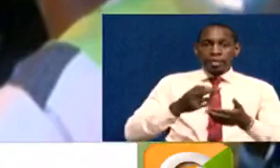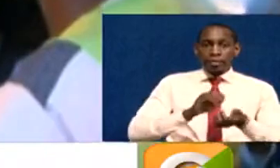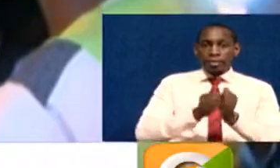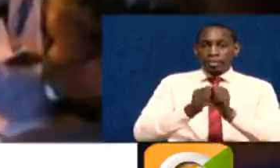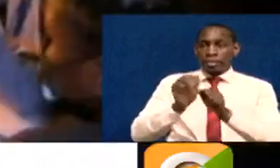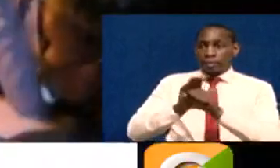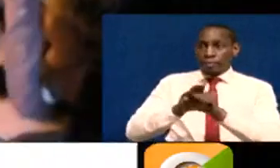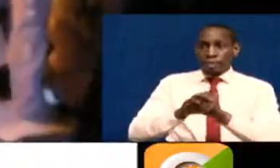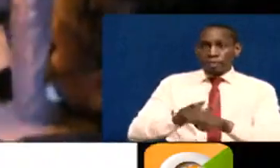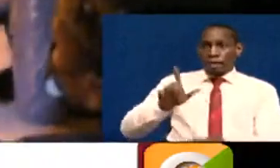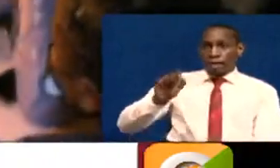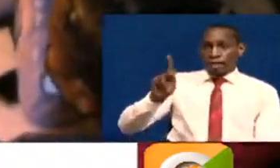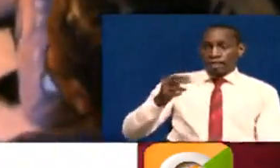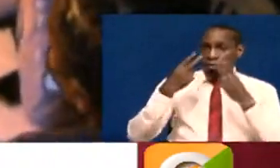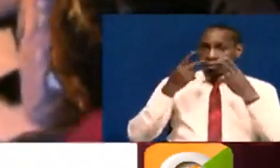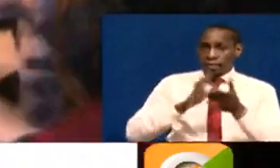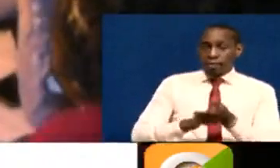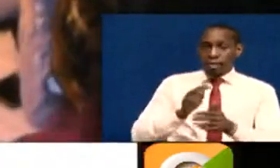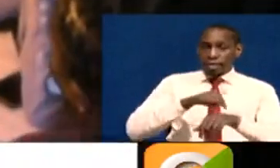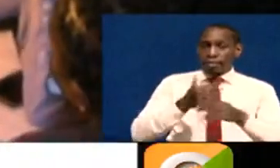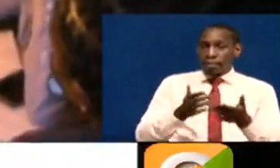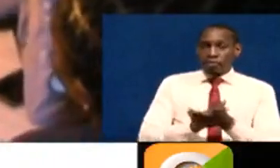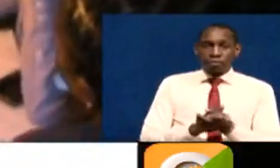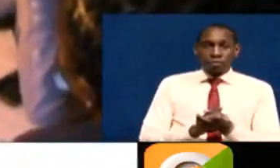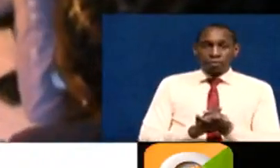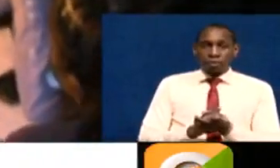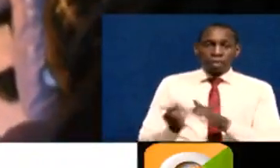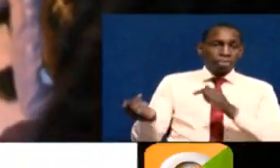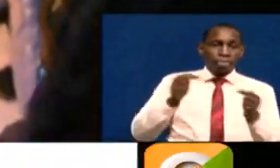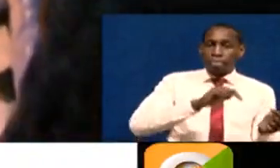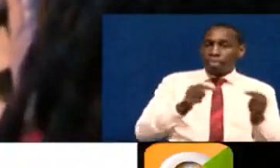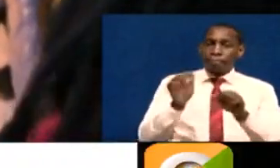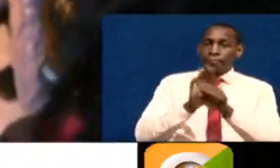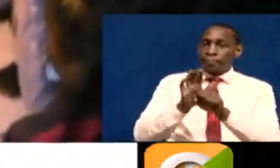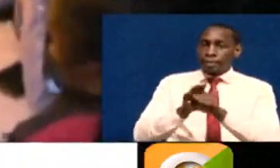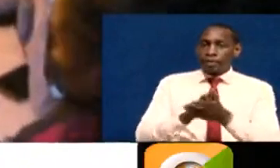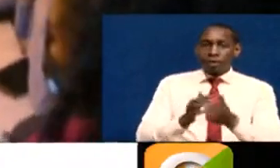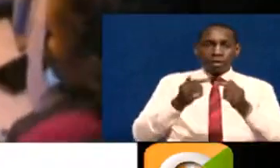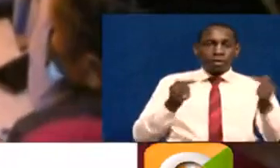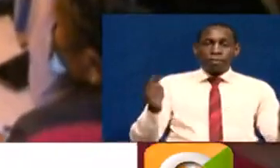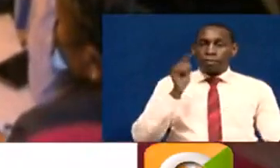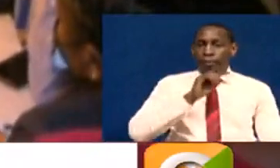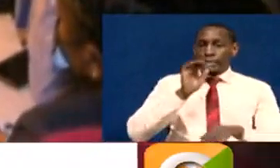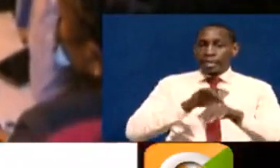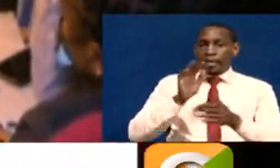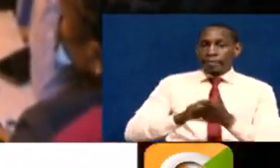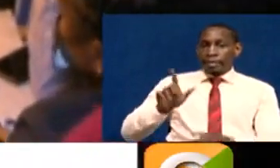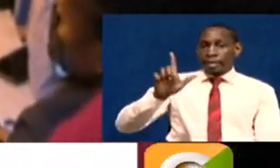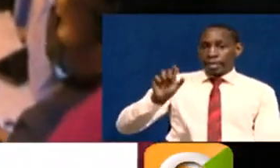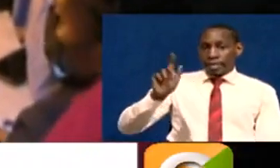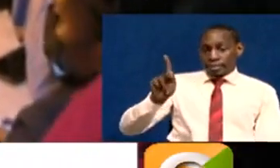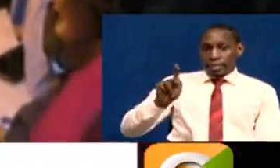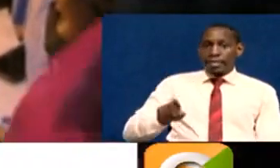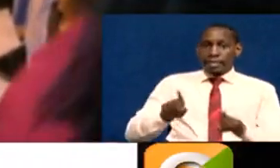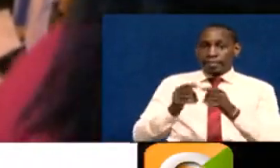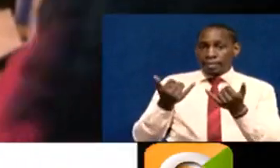reforms to the society, we've seen that his tenure was one marred by a lot of wrangles, a lot of sharp divisions that rocked the society,